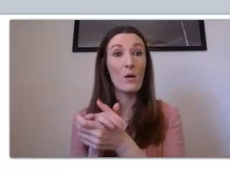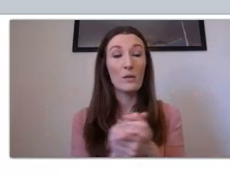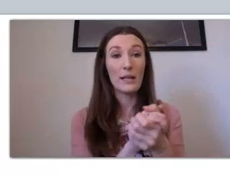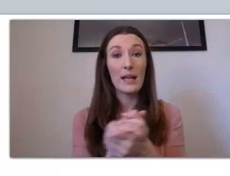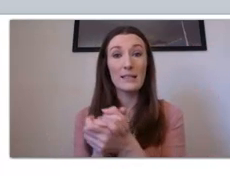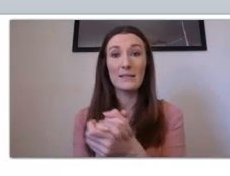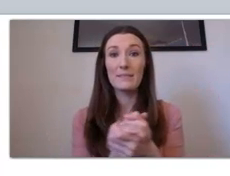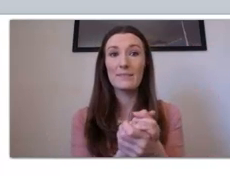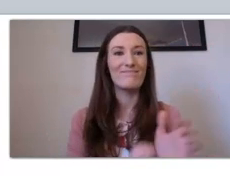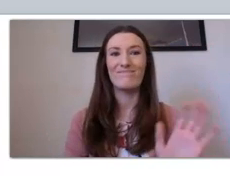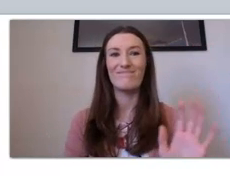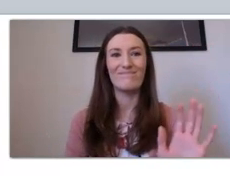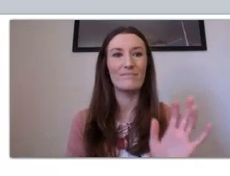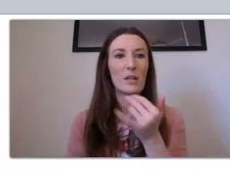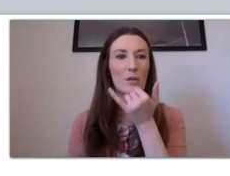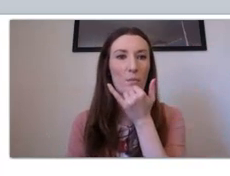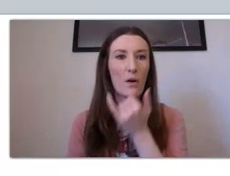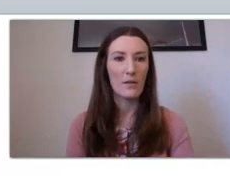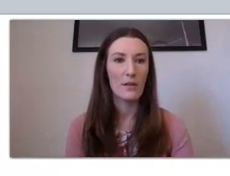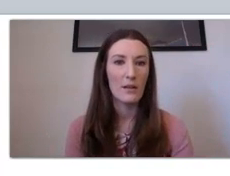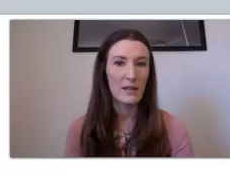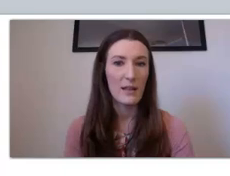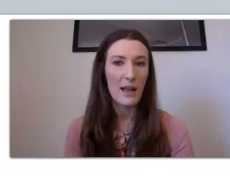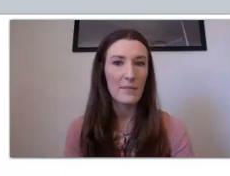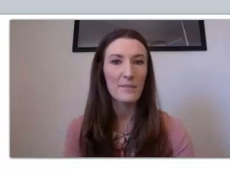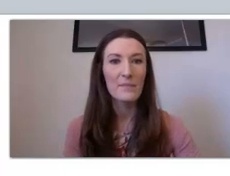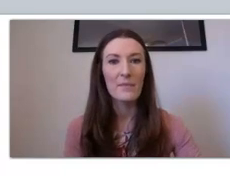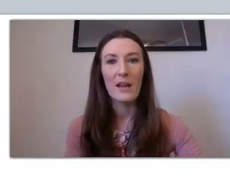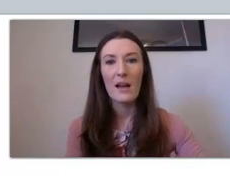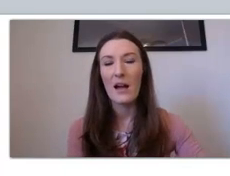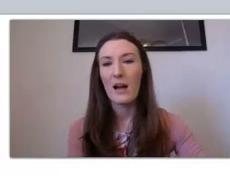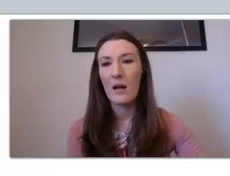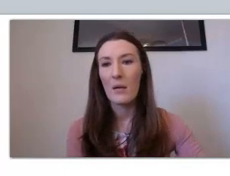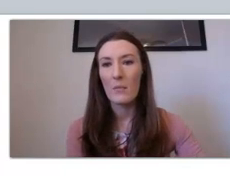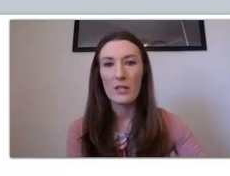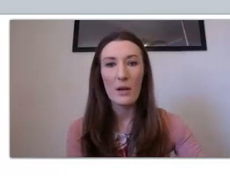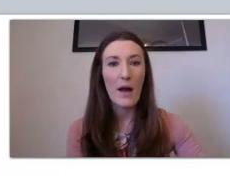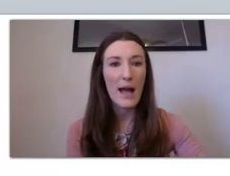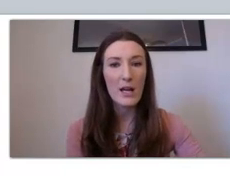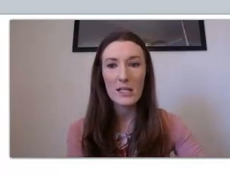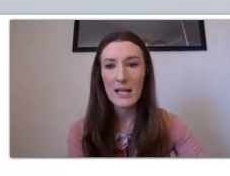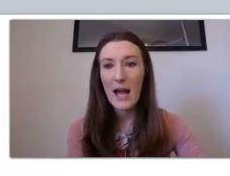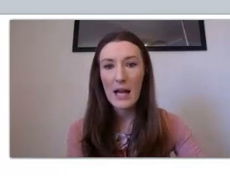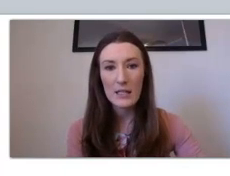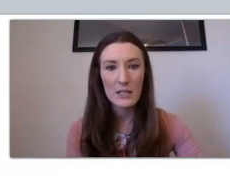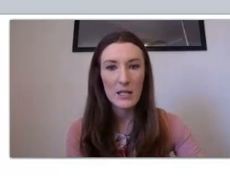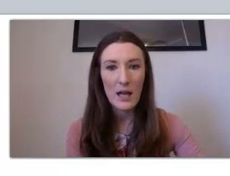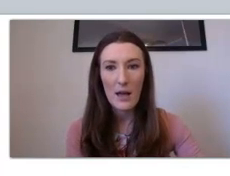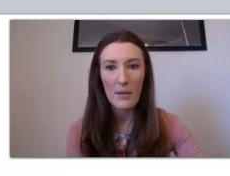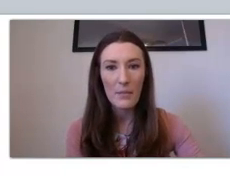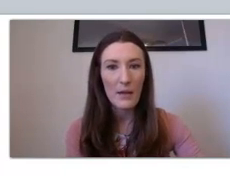Japan, holding hands, wrong. Okay. We talk about eye